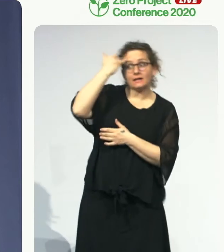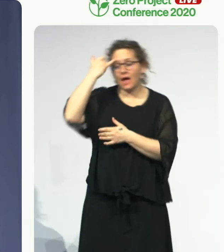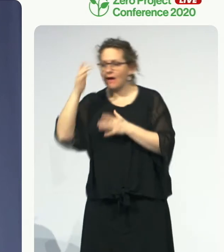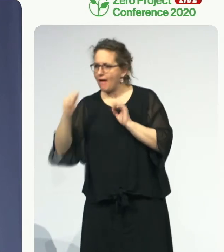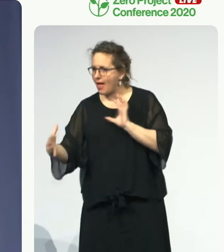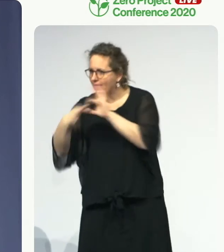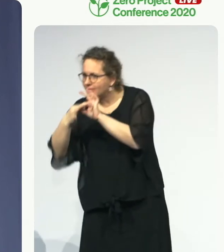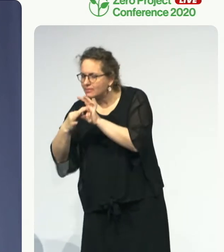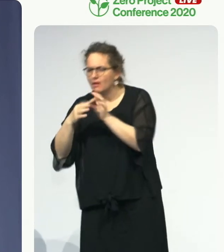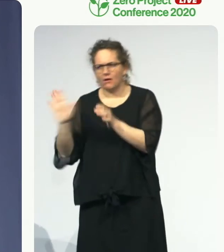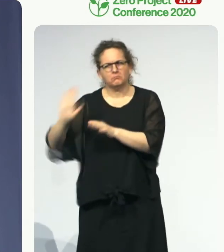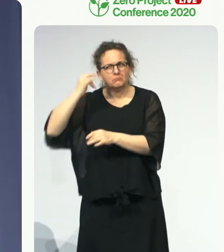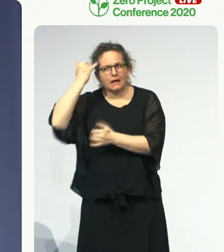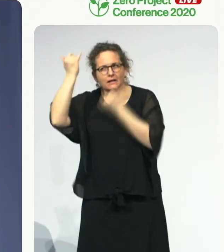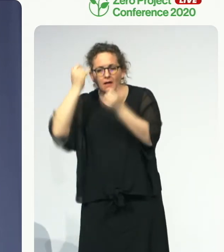opportunities to leapfrog